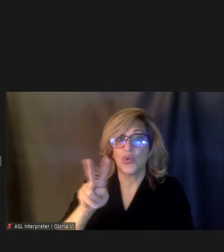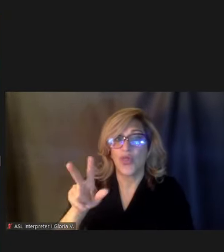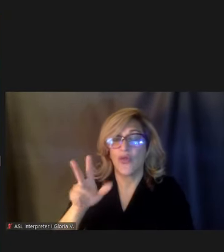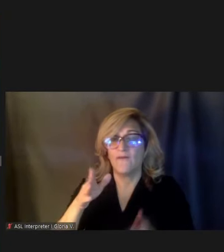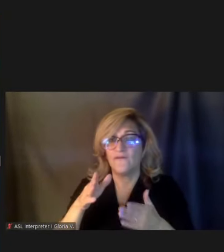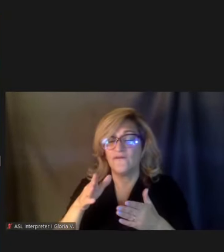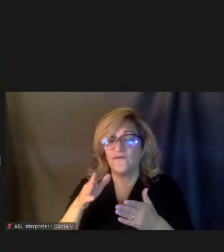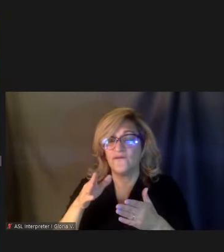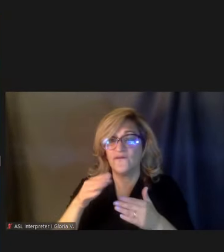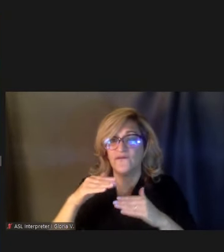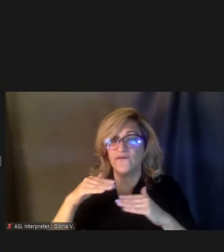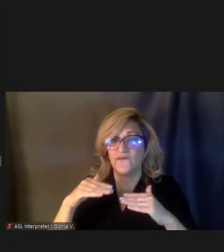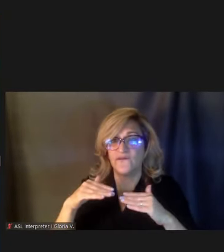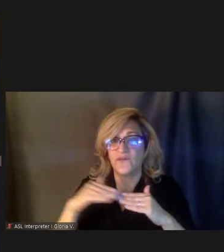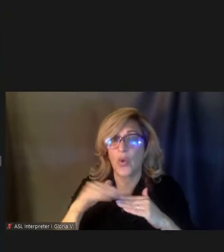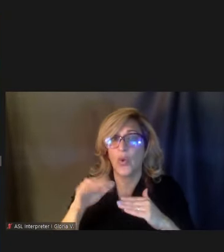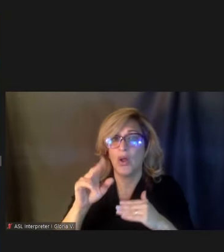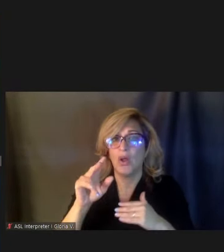York,